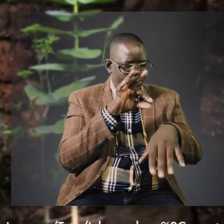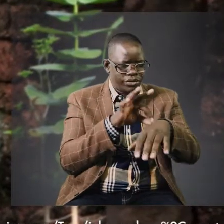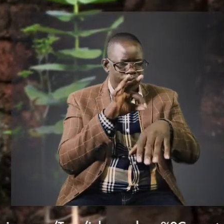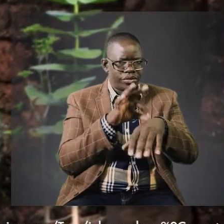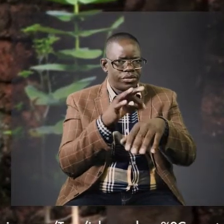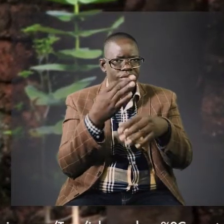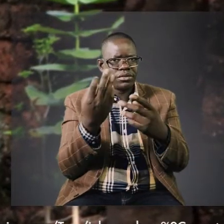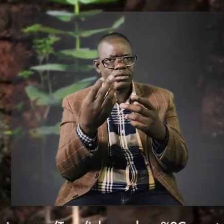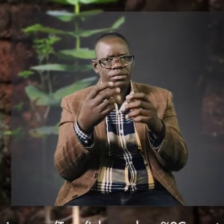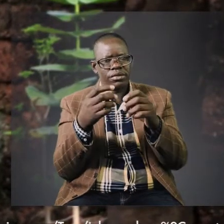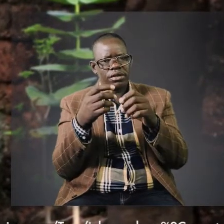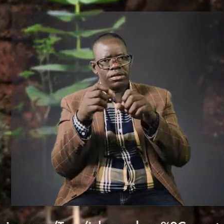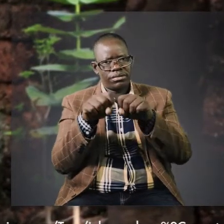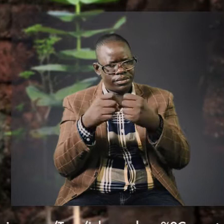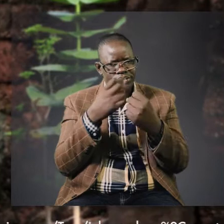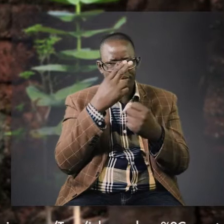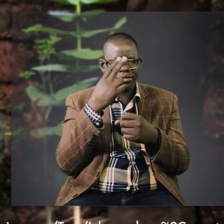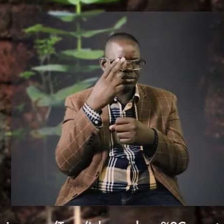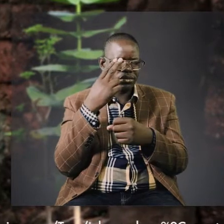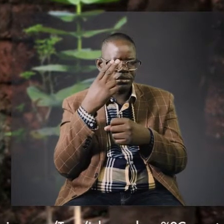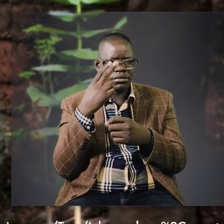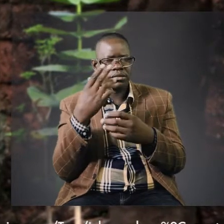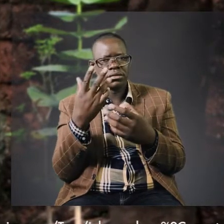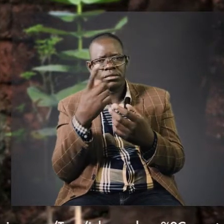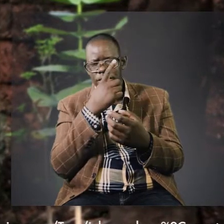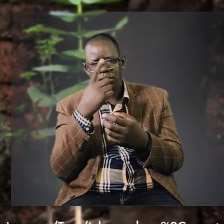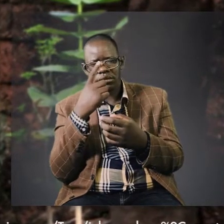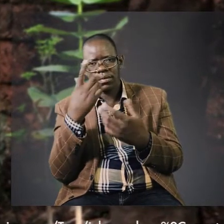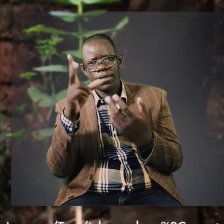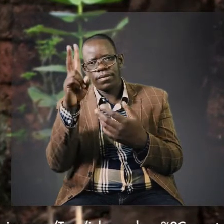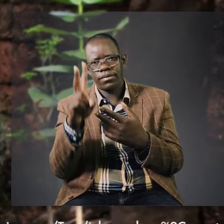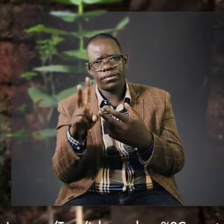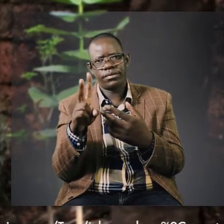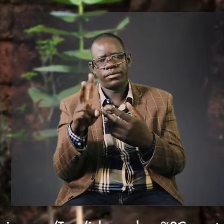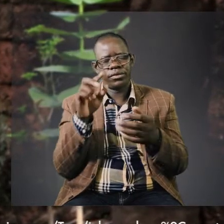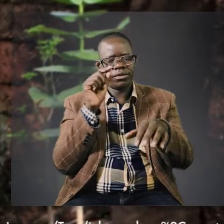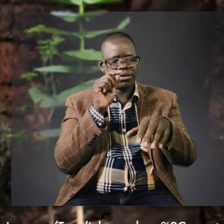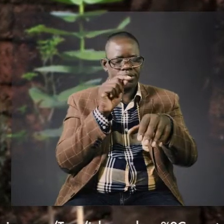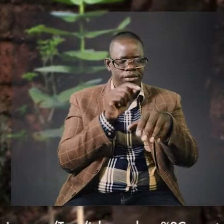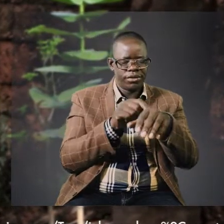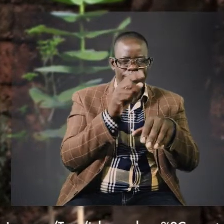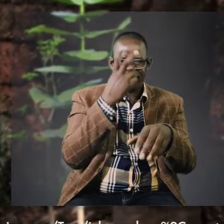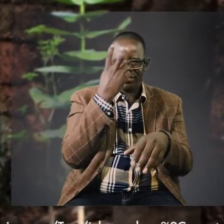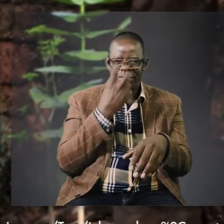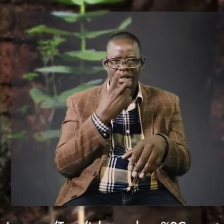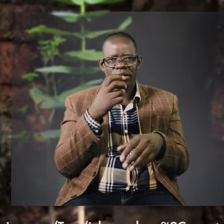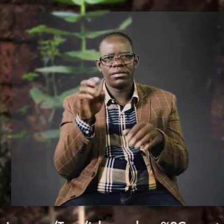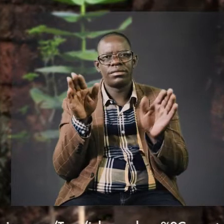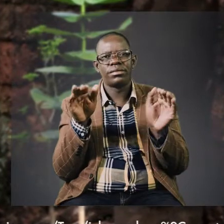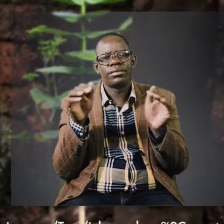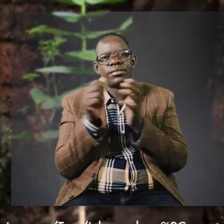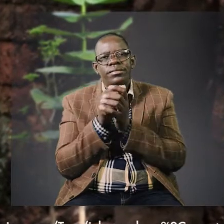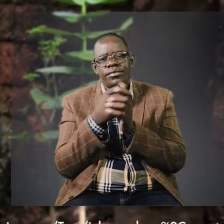and scar and damage the eyes. These tiny worms enter the skin when a person is bitten by a small black fly, which breeds